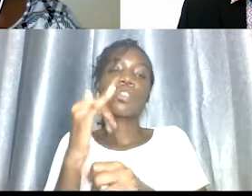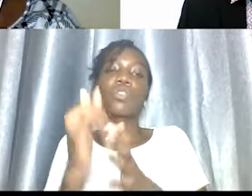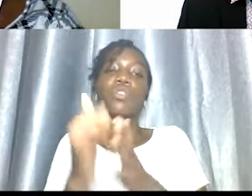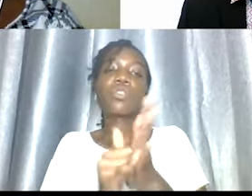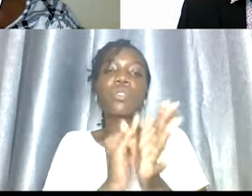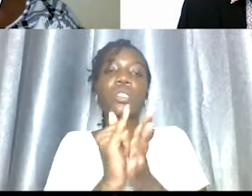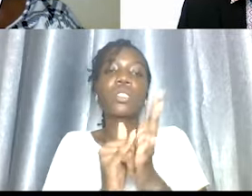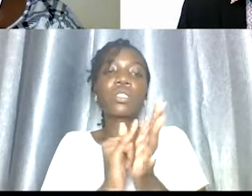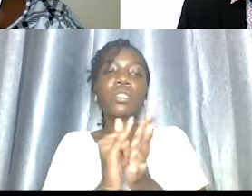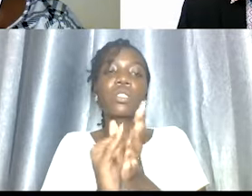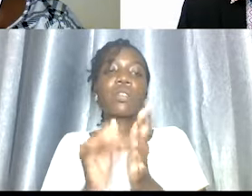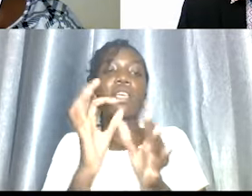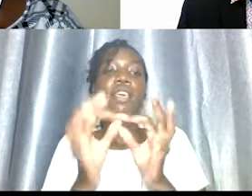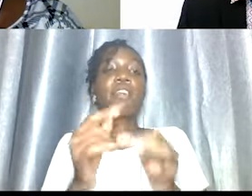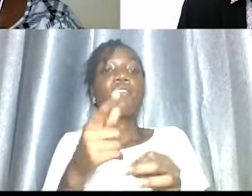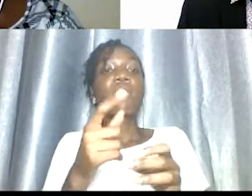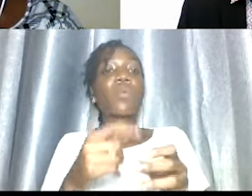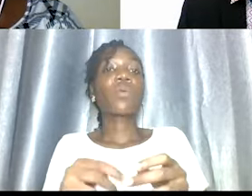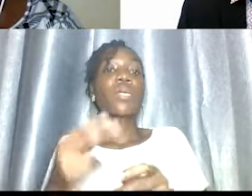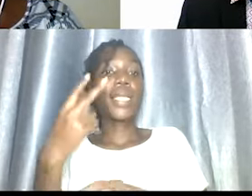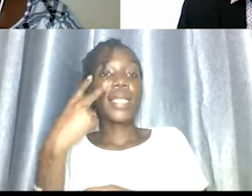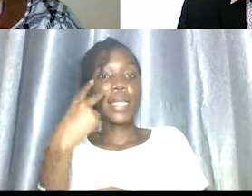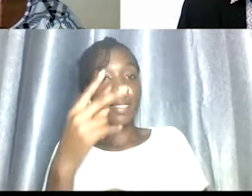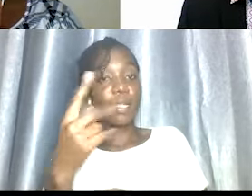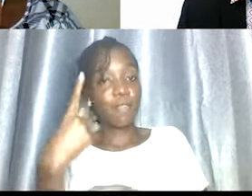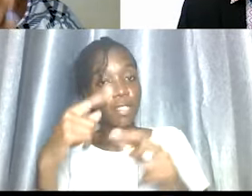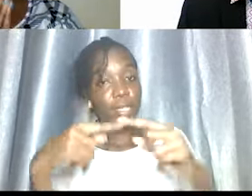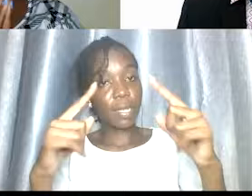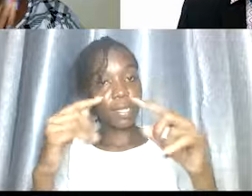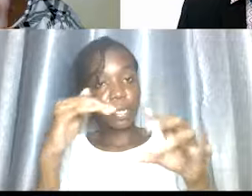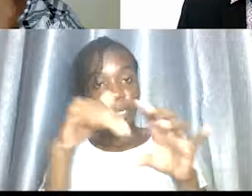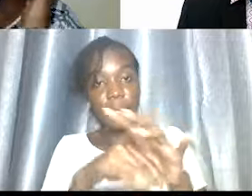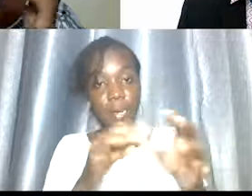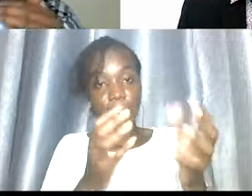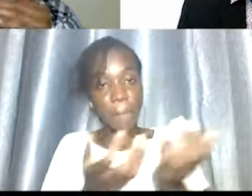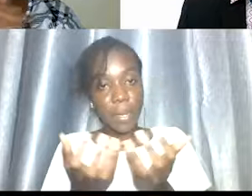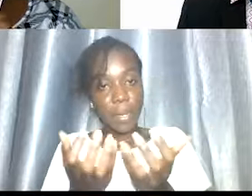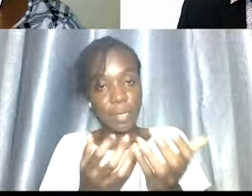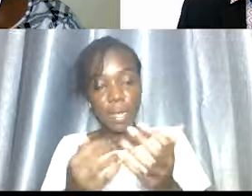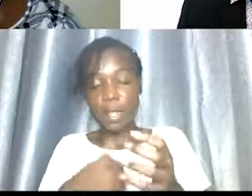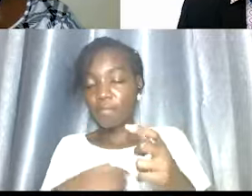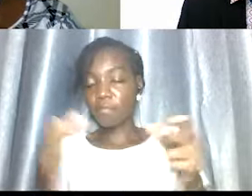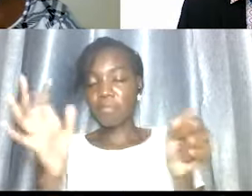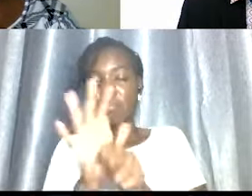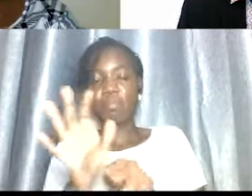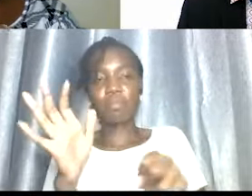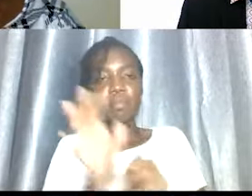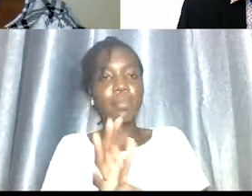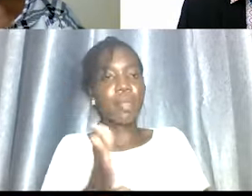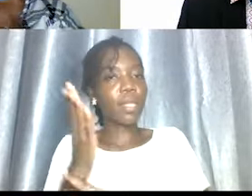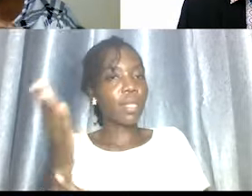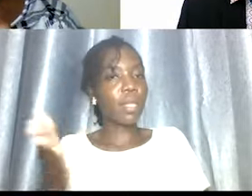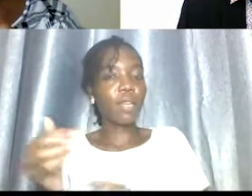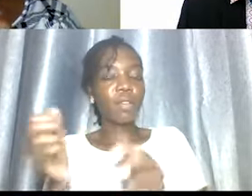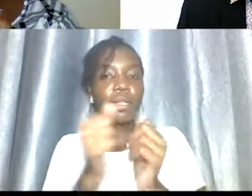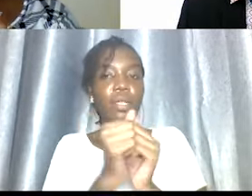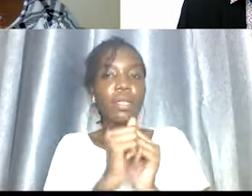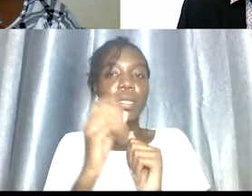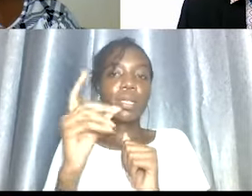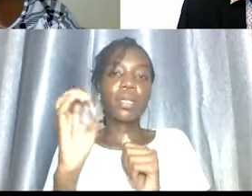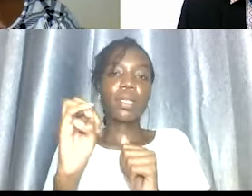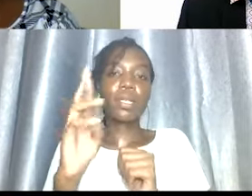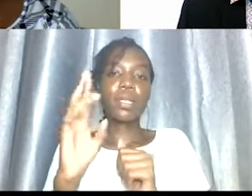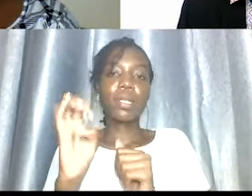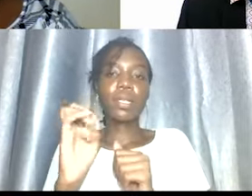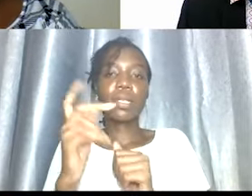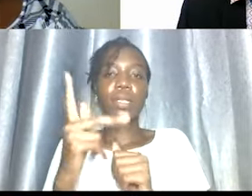entrepreneur, if you're looking to succeed in your business, there's a lot there, and include the one with Derek today. So thank you so much, Derek,